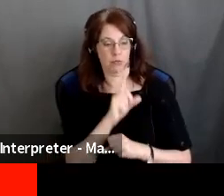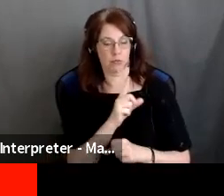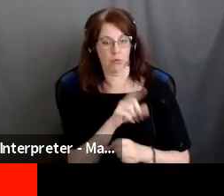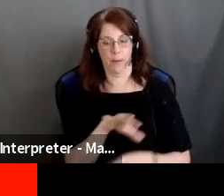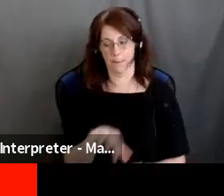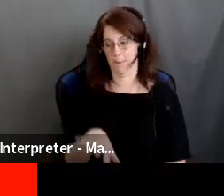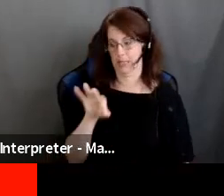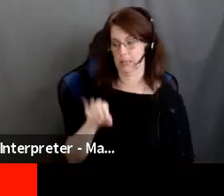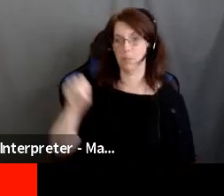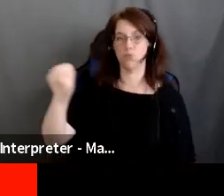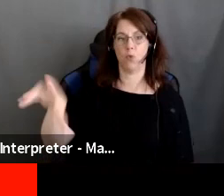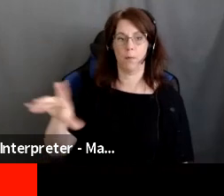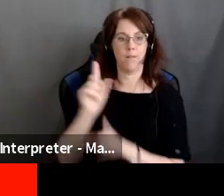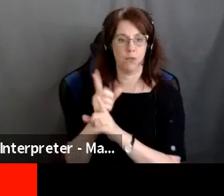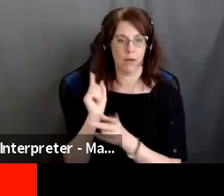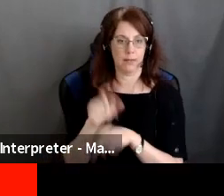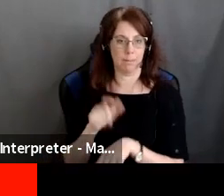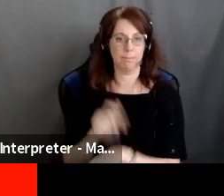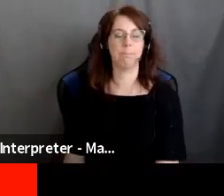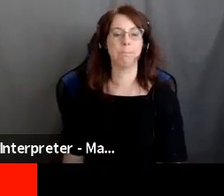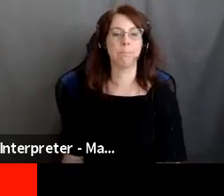them off at the same time.